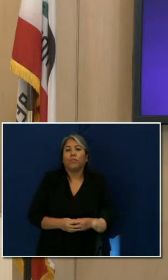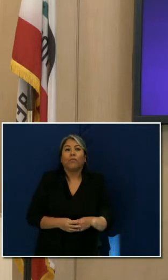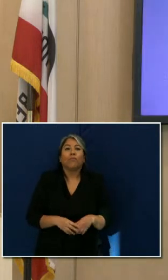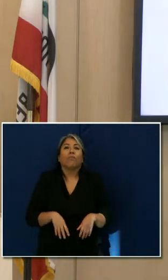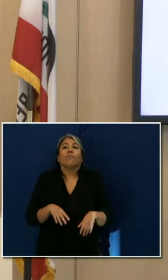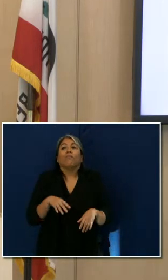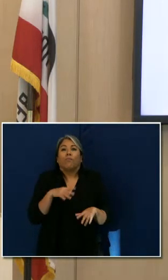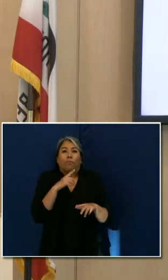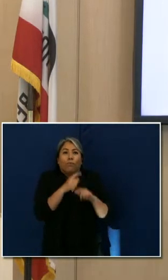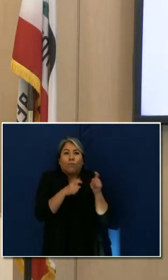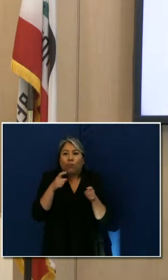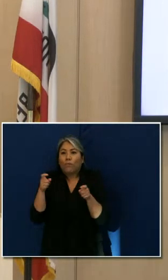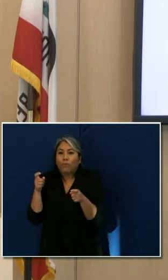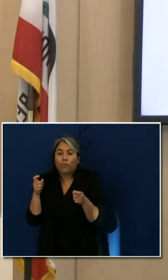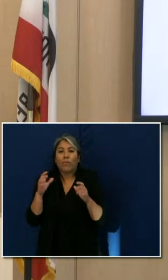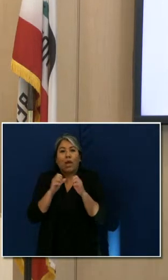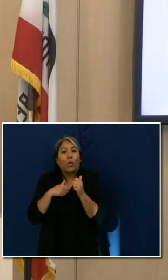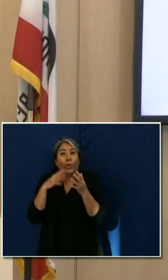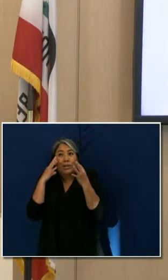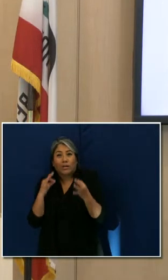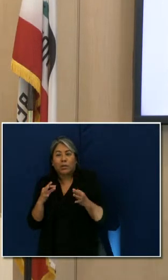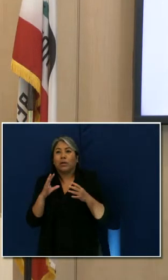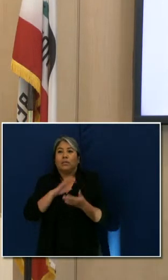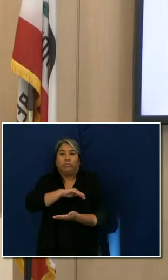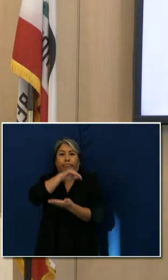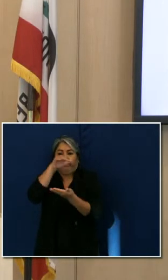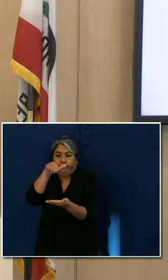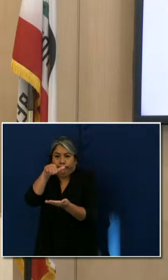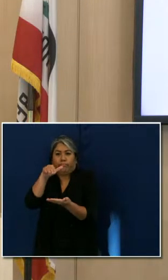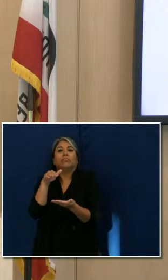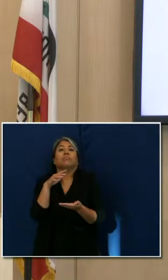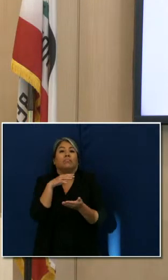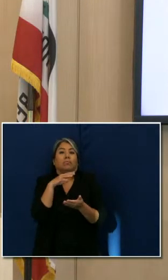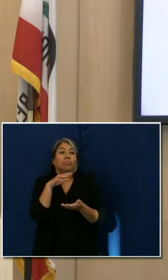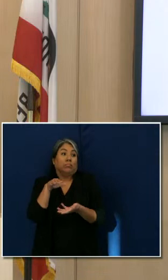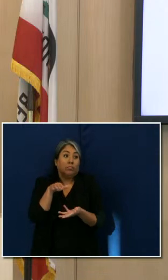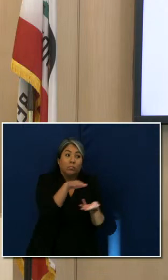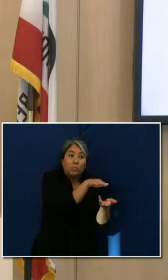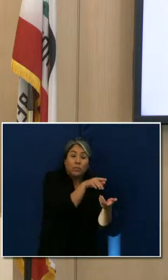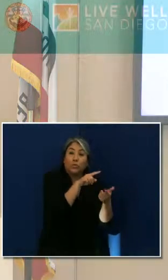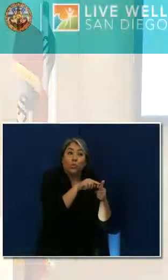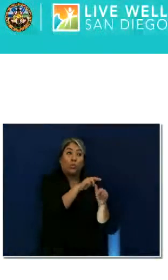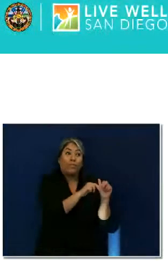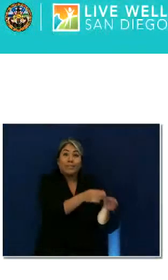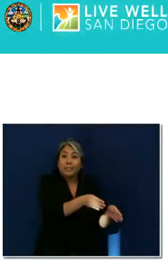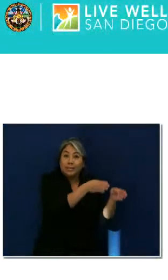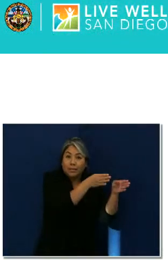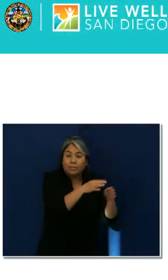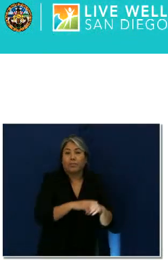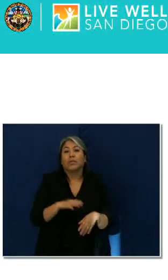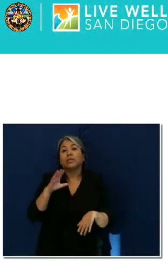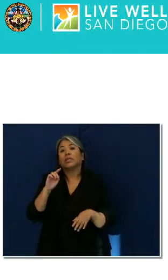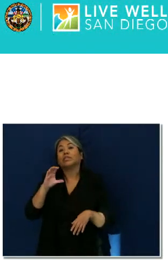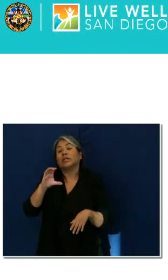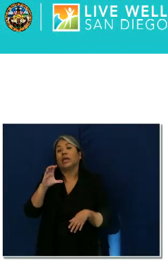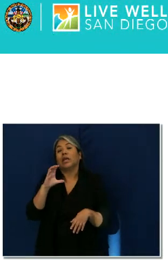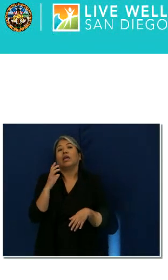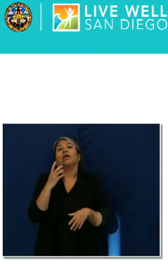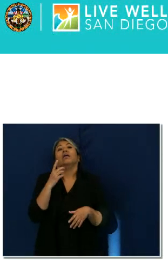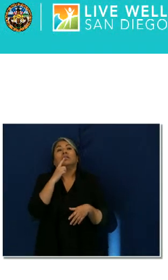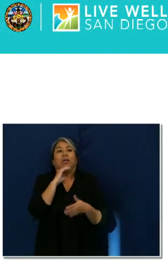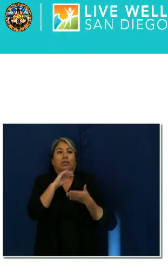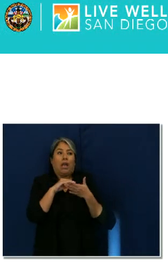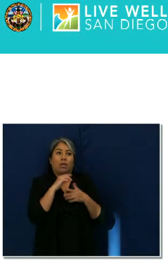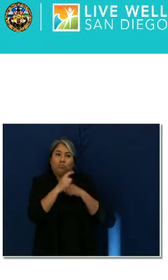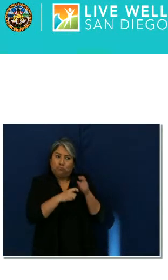Allocation is the determination of the number of vaccines that go to a facility. CDC allocates